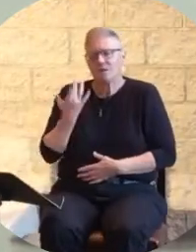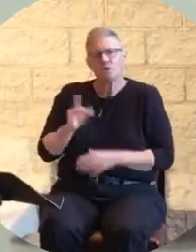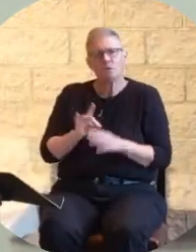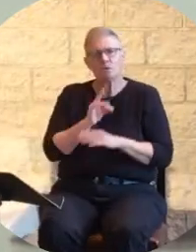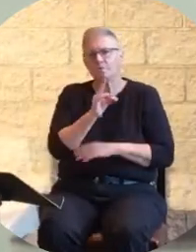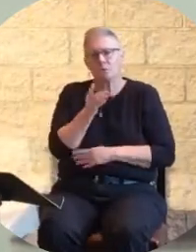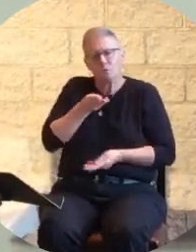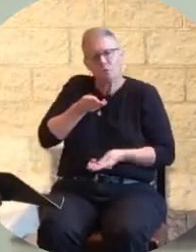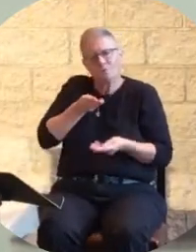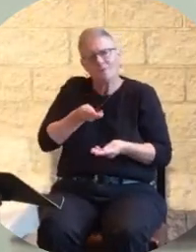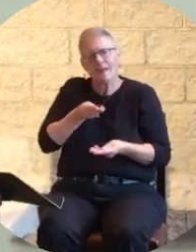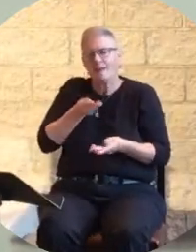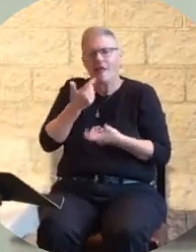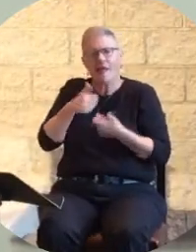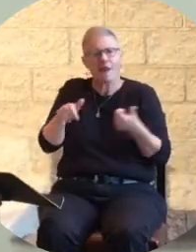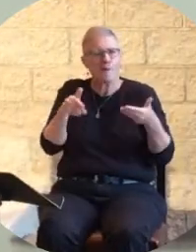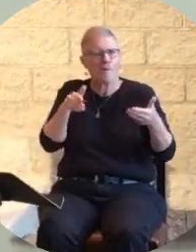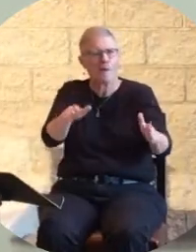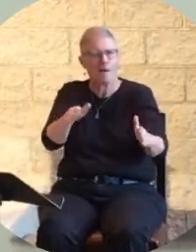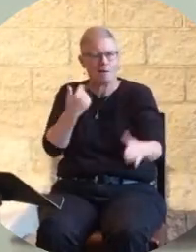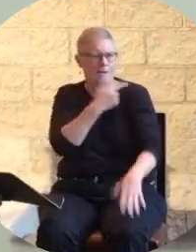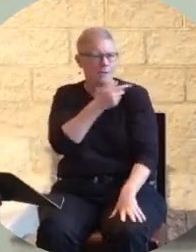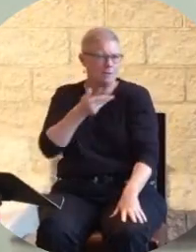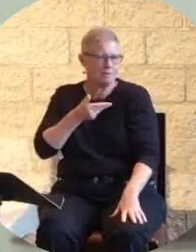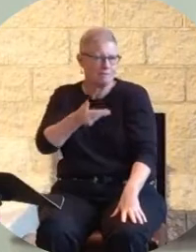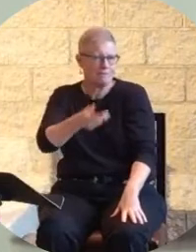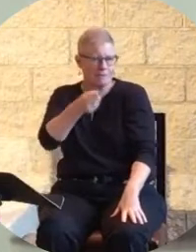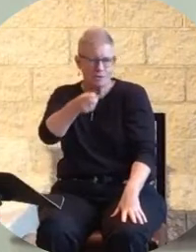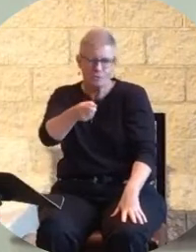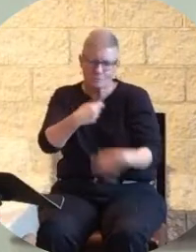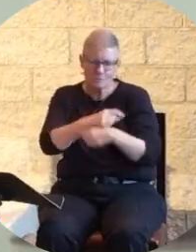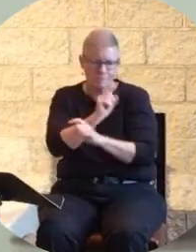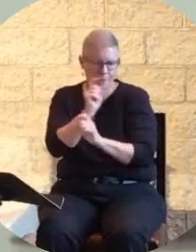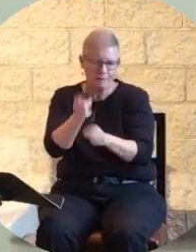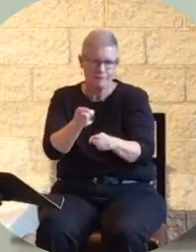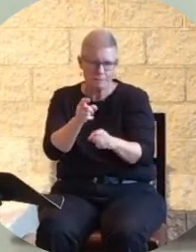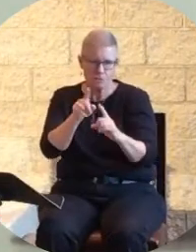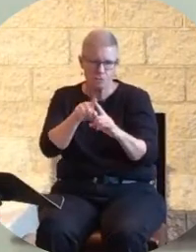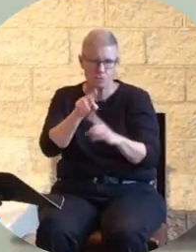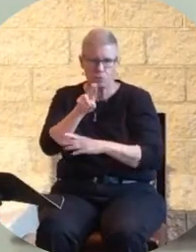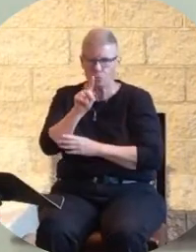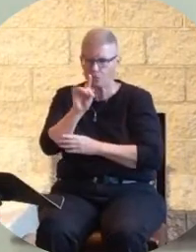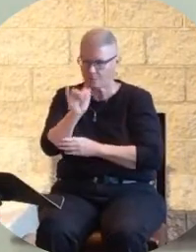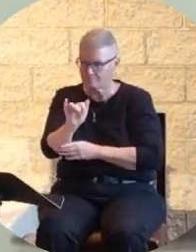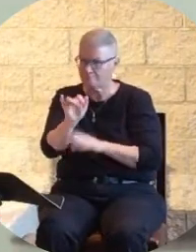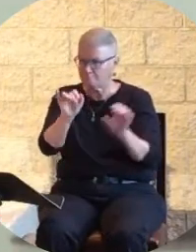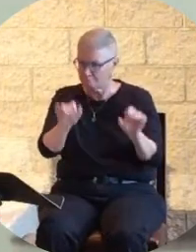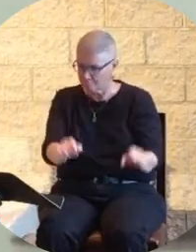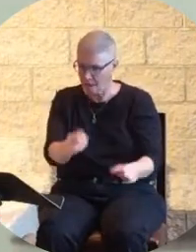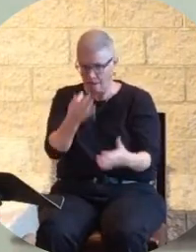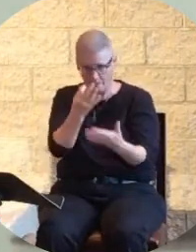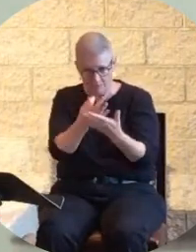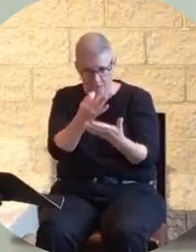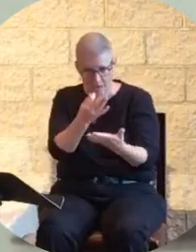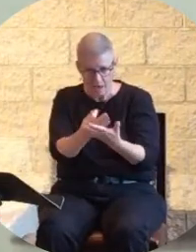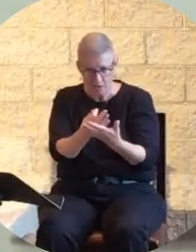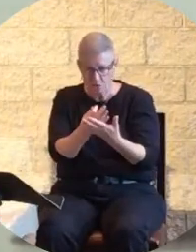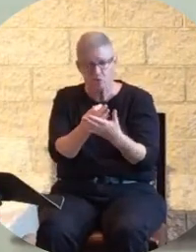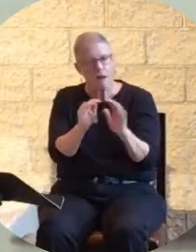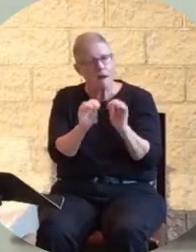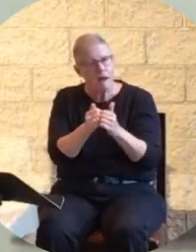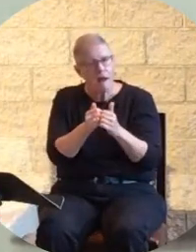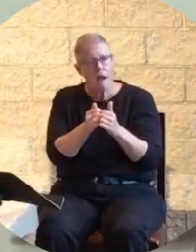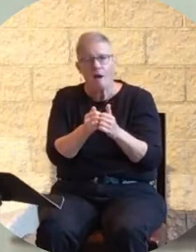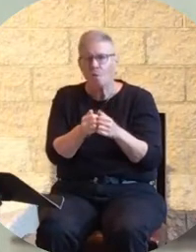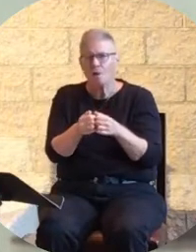Unity Minneapolis, we invite you to make a gift to us. You can do so financially by texting the numbers on your screen. I think